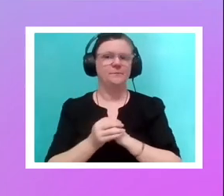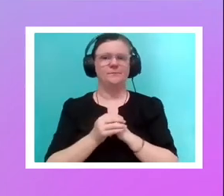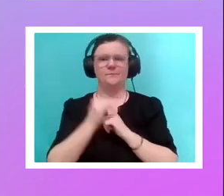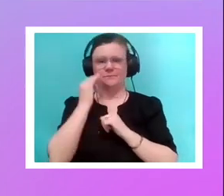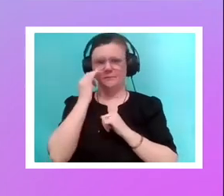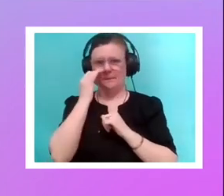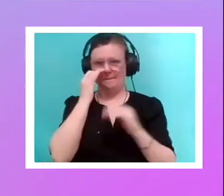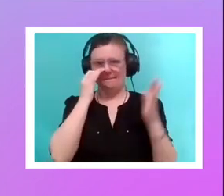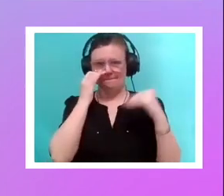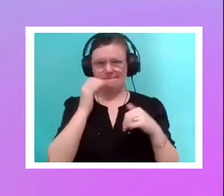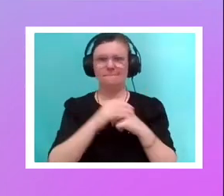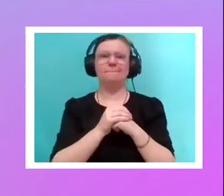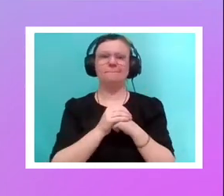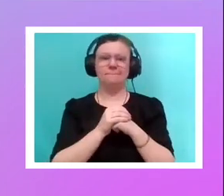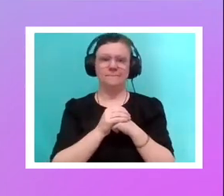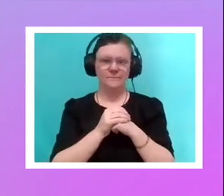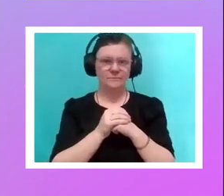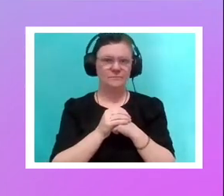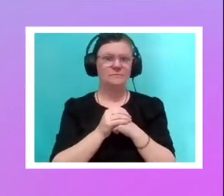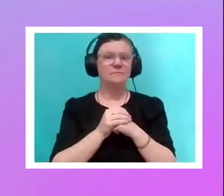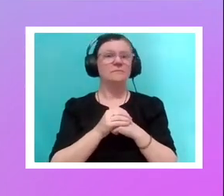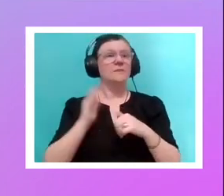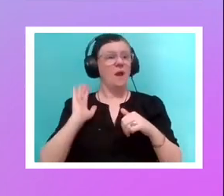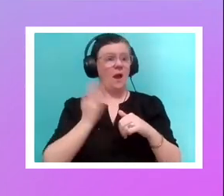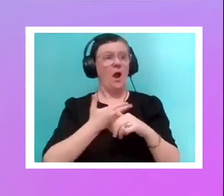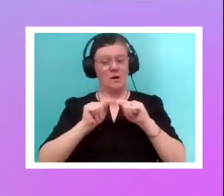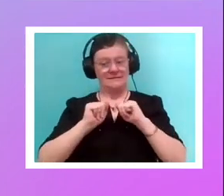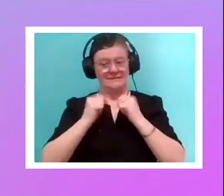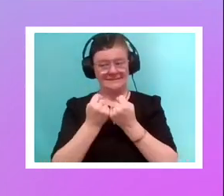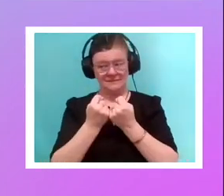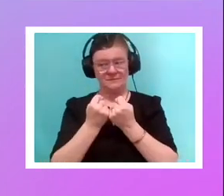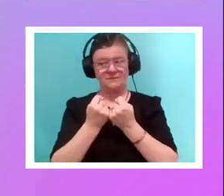Government digital service teams must also include